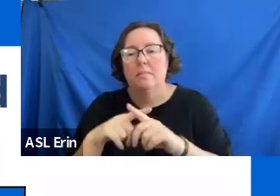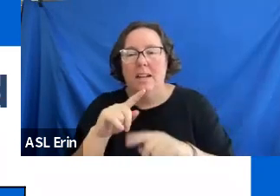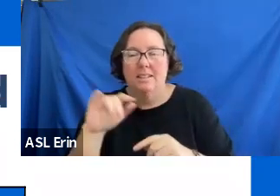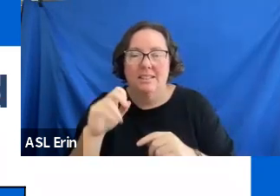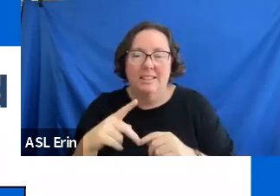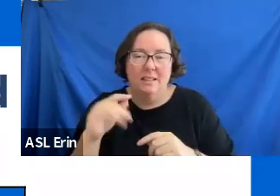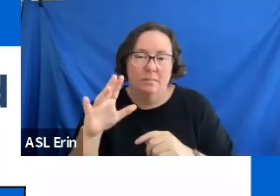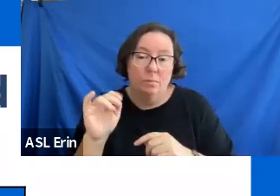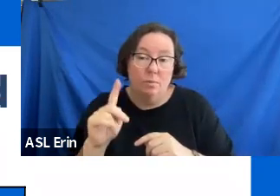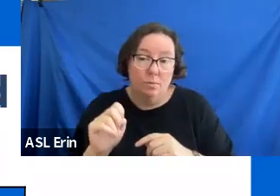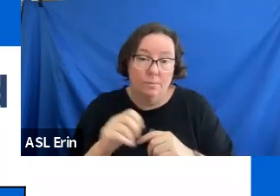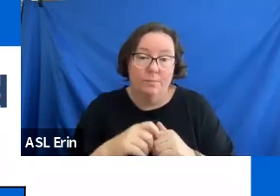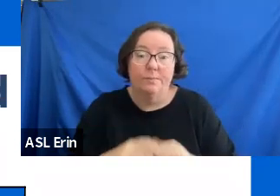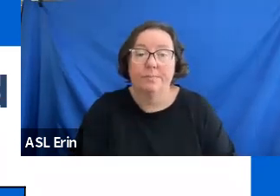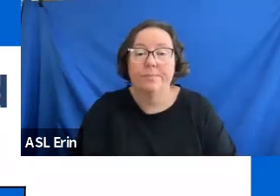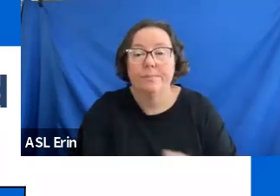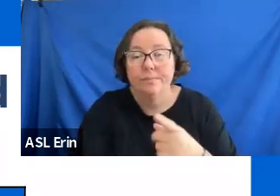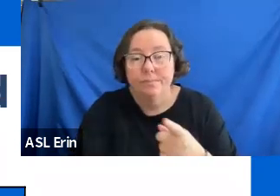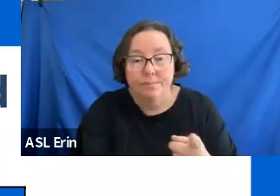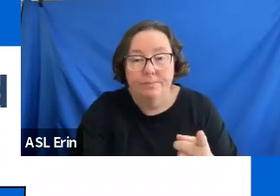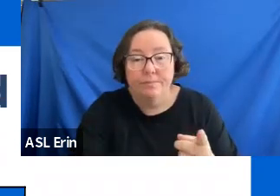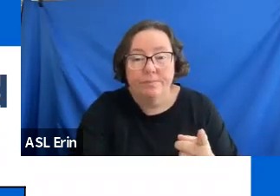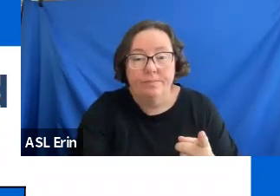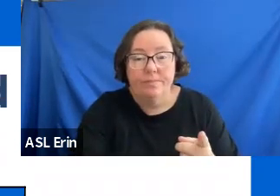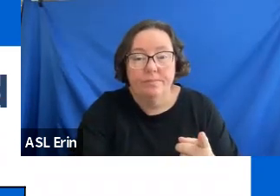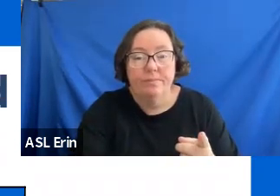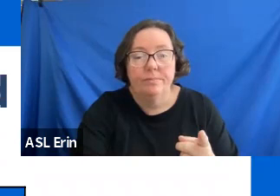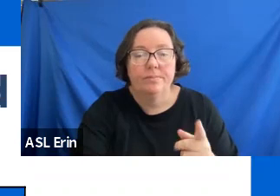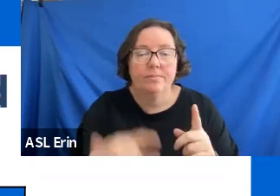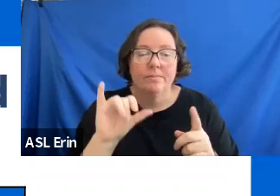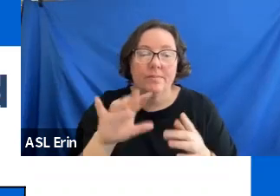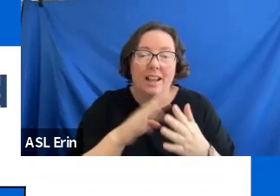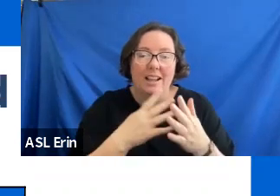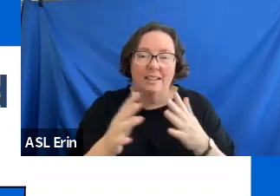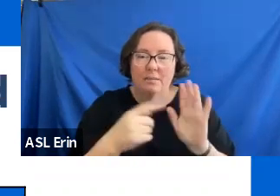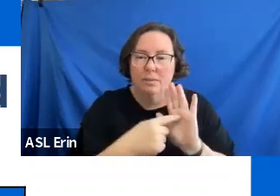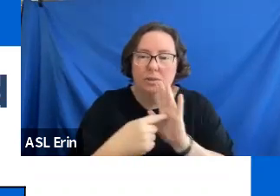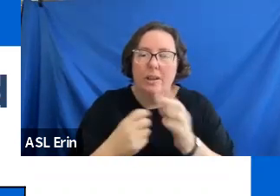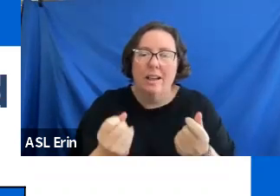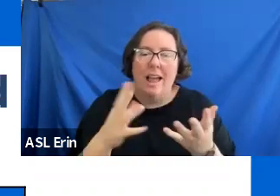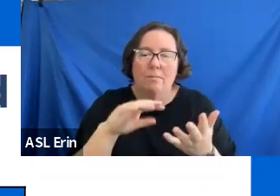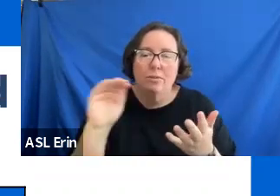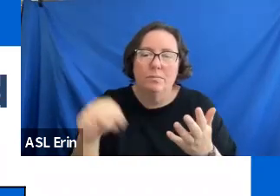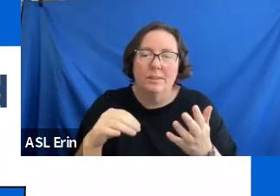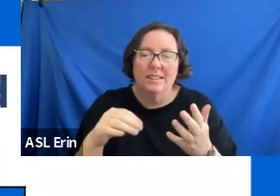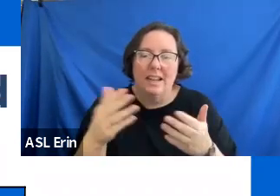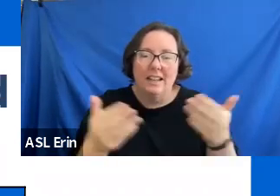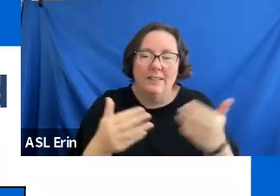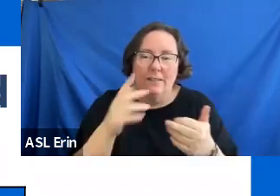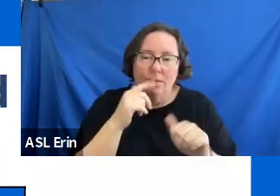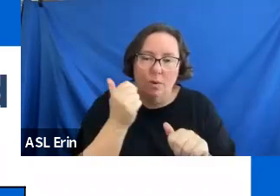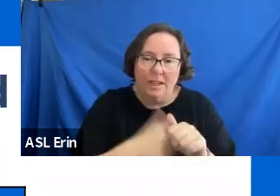So this table shows you the percent of the invitations in each zip